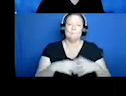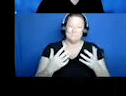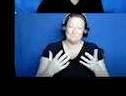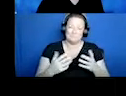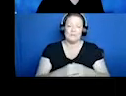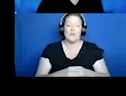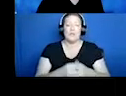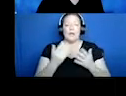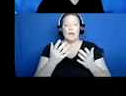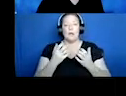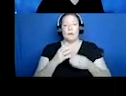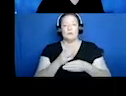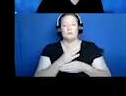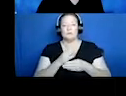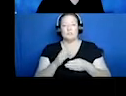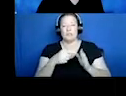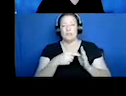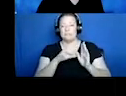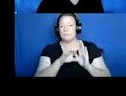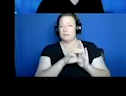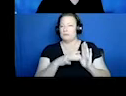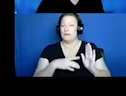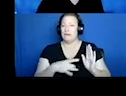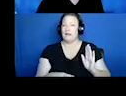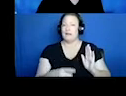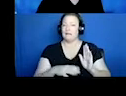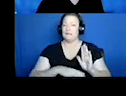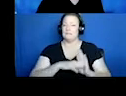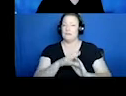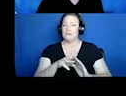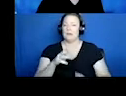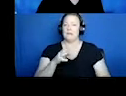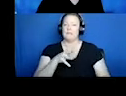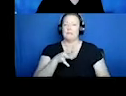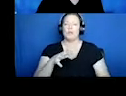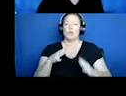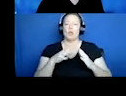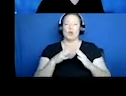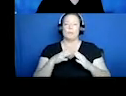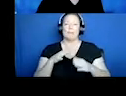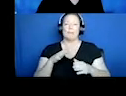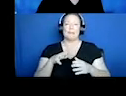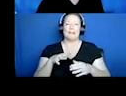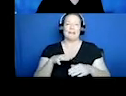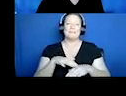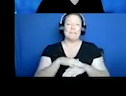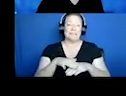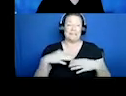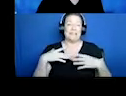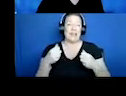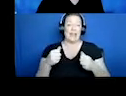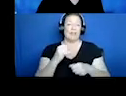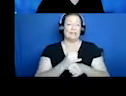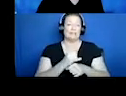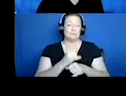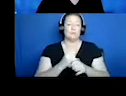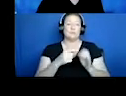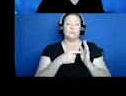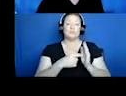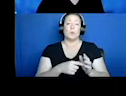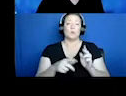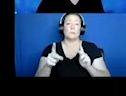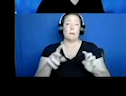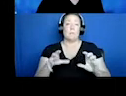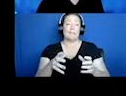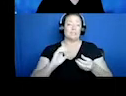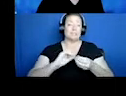I just wanted to share this graphic. I really liked it. It was developed by the Urban Indian Health Institute and shows the population density of